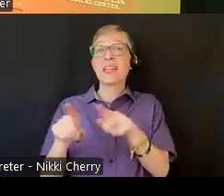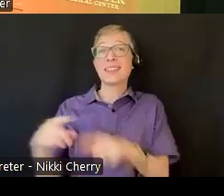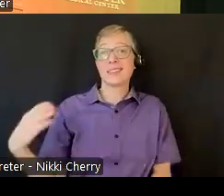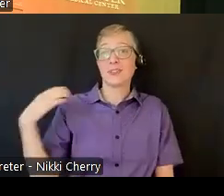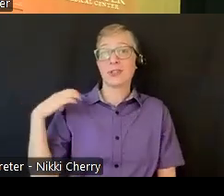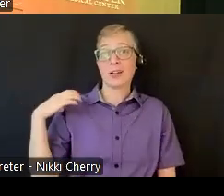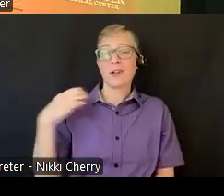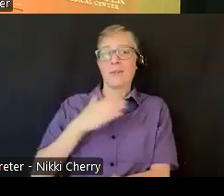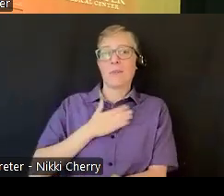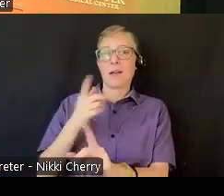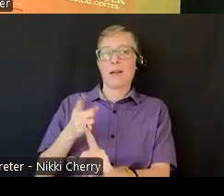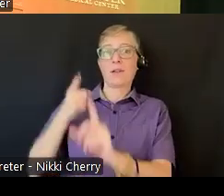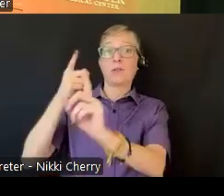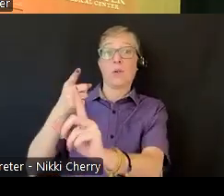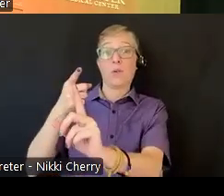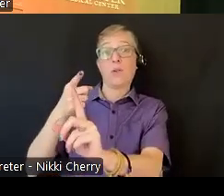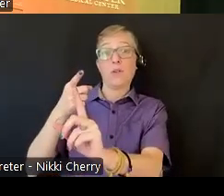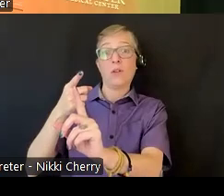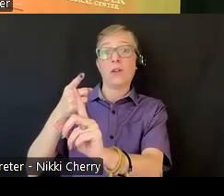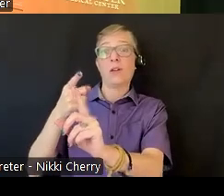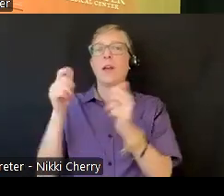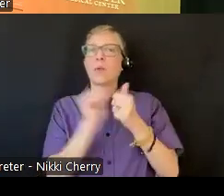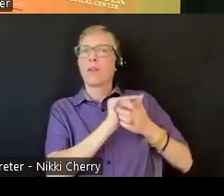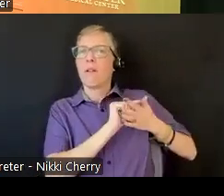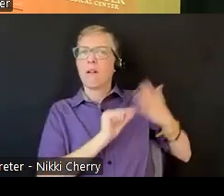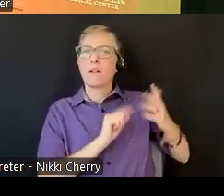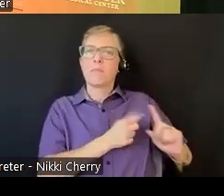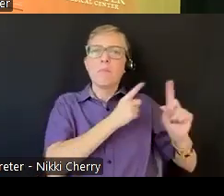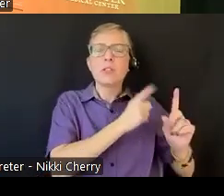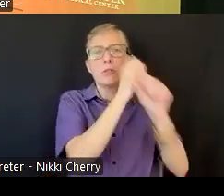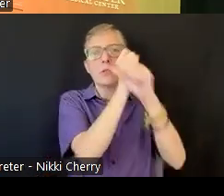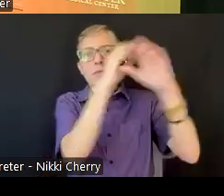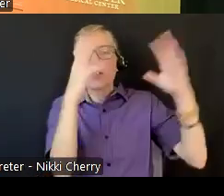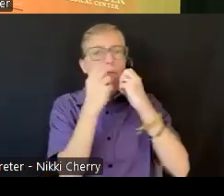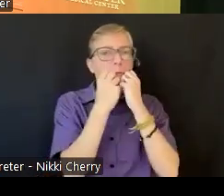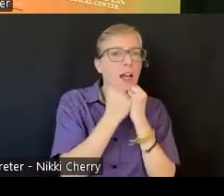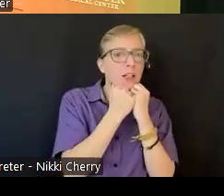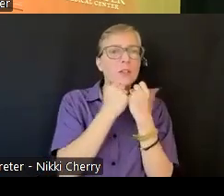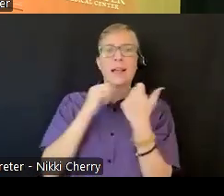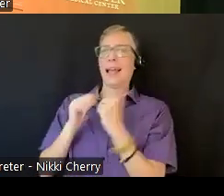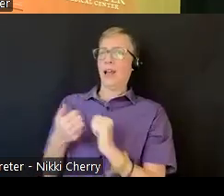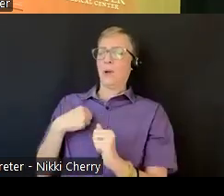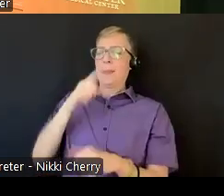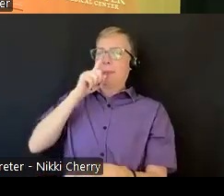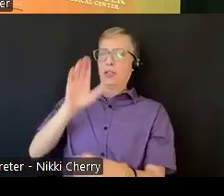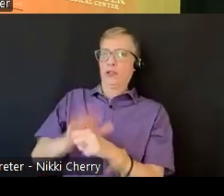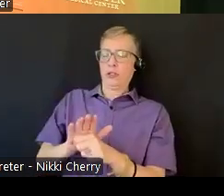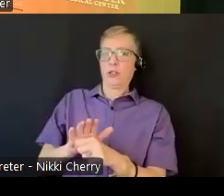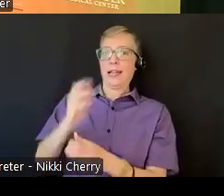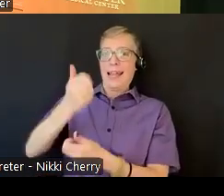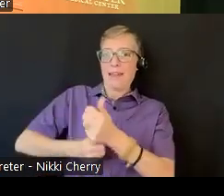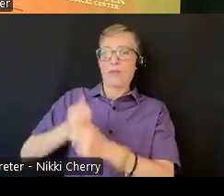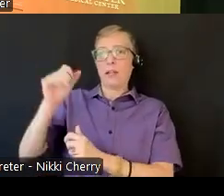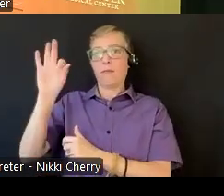missions, vision, and values, how do I ensure that every faculty, staff, and the residents